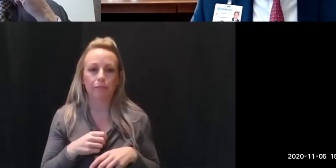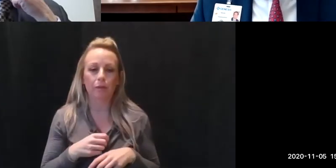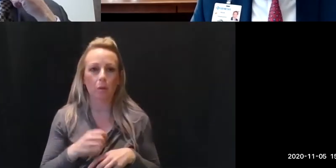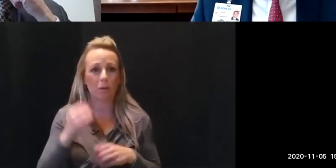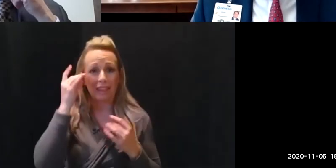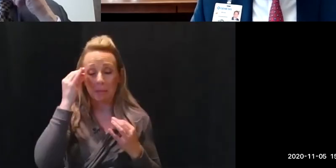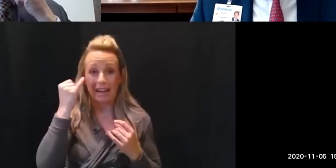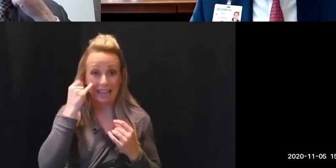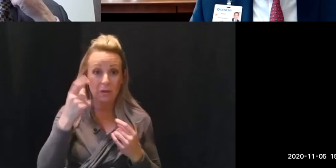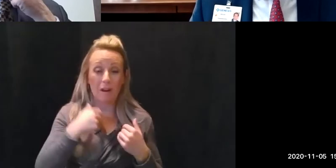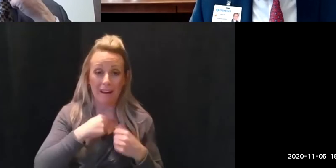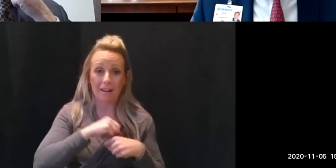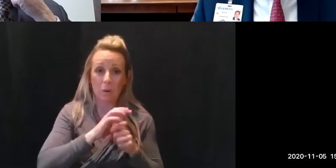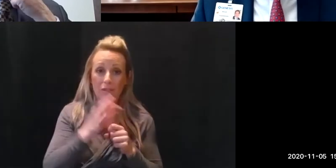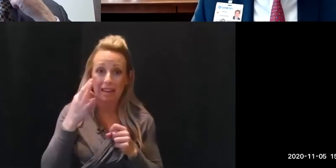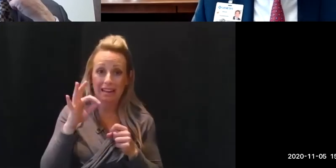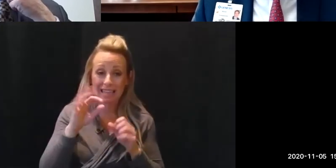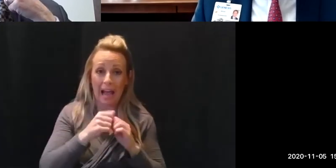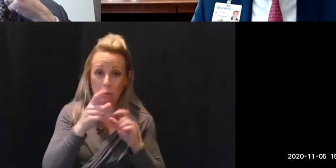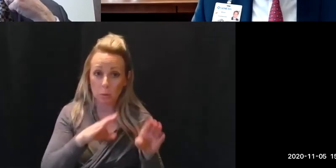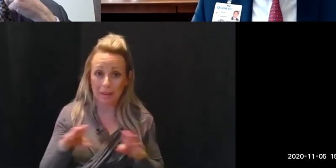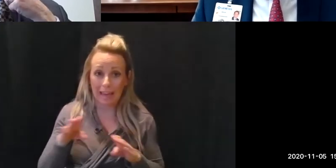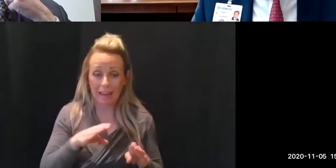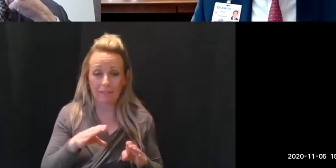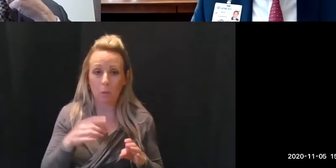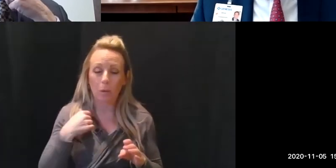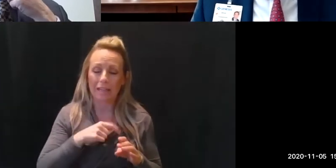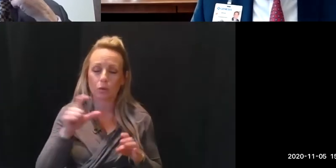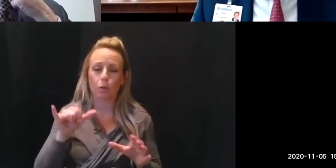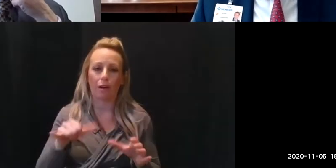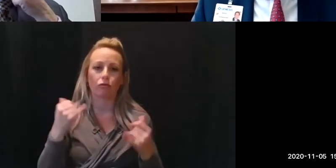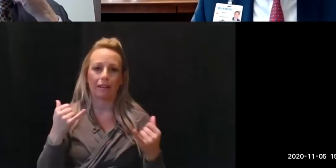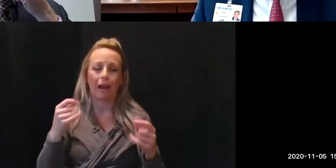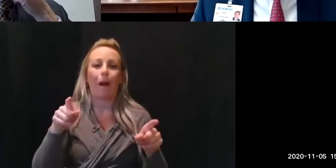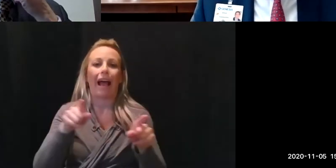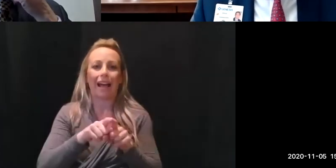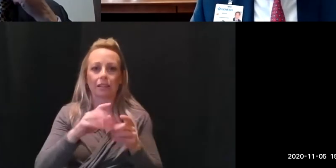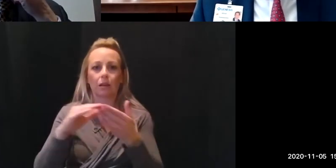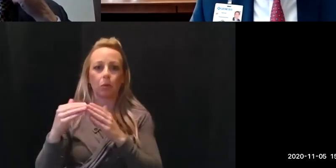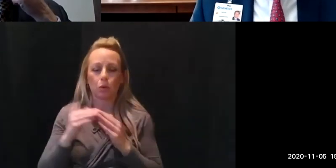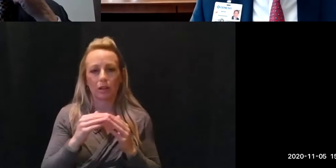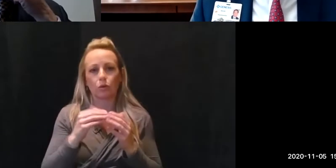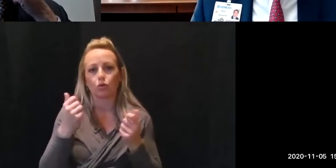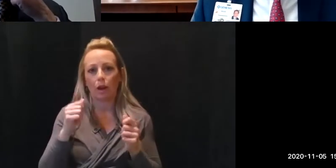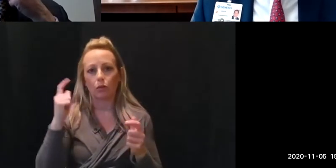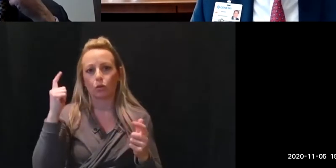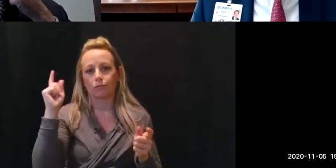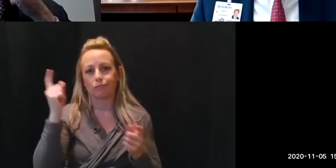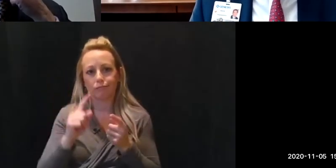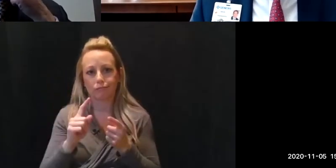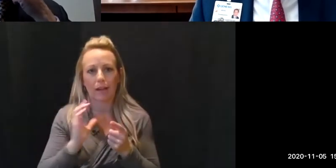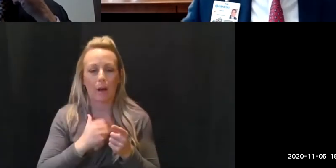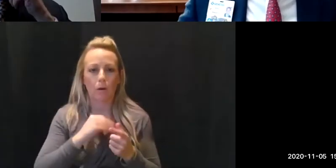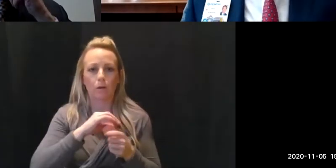if you had COVID-19, how would you act? And we need to do that as a community to stop this and turn this around. We don't